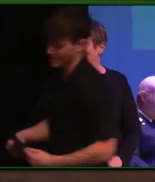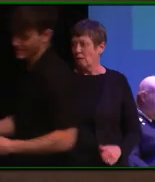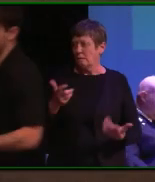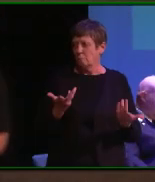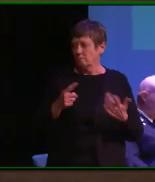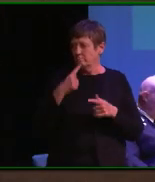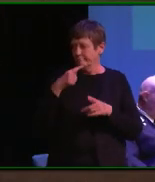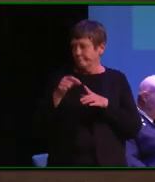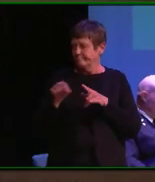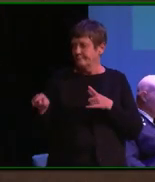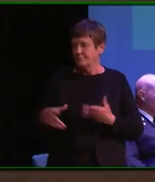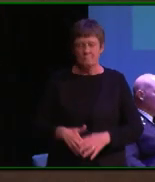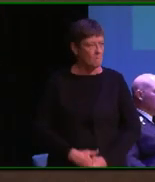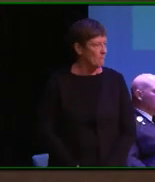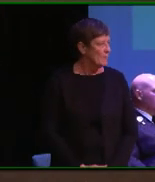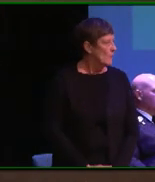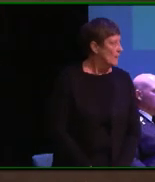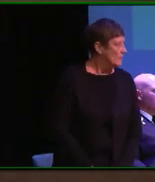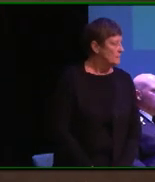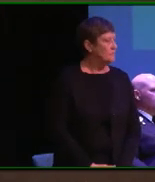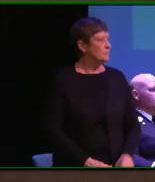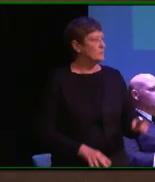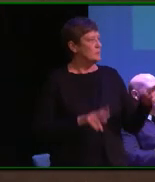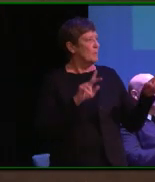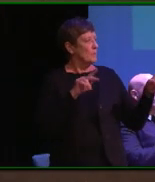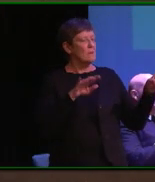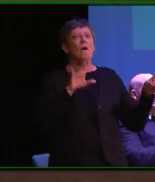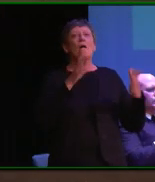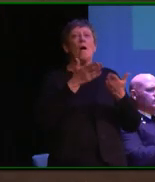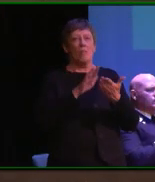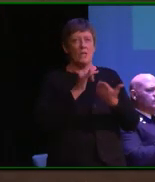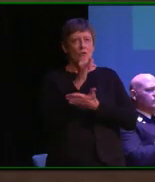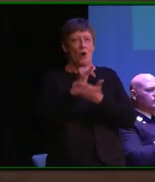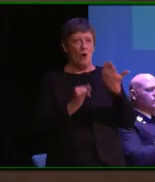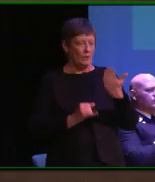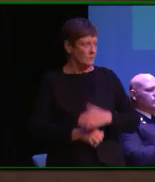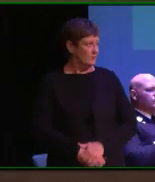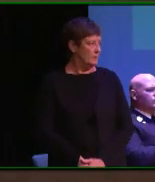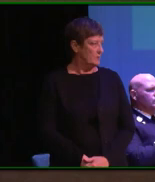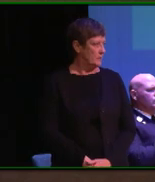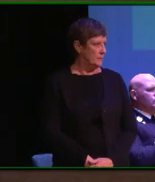Michaela Concalves, Culinary Arts, Baking and Pastry.